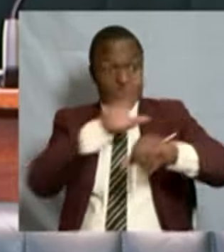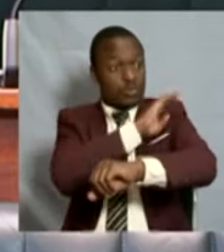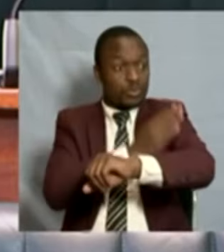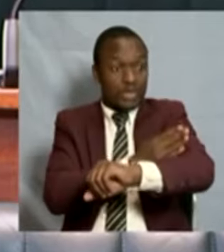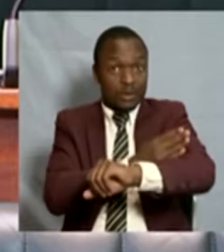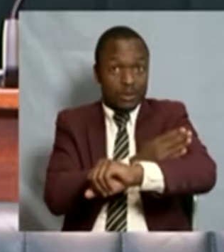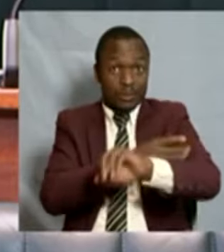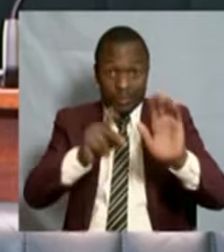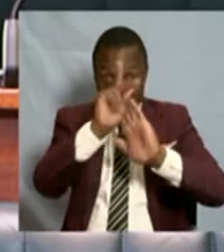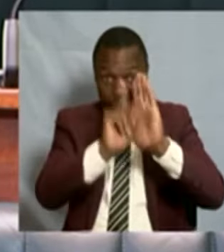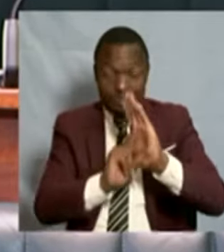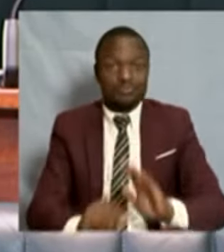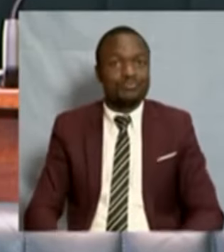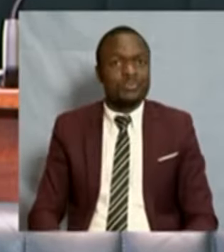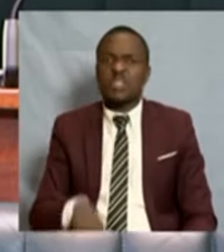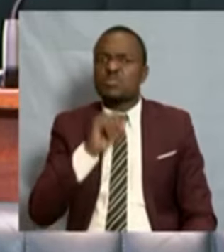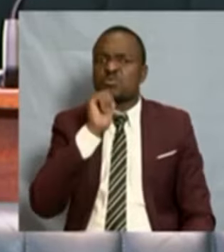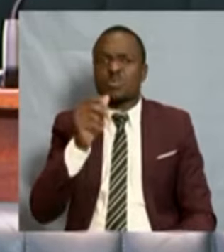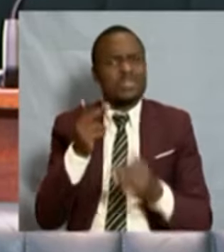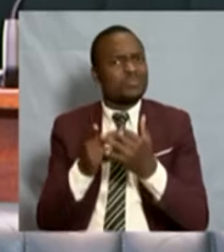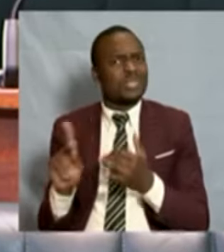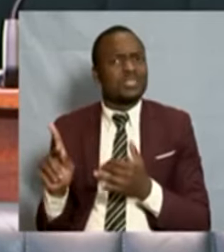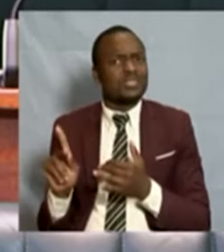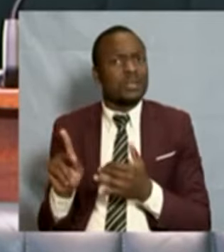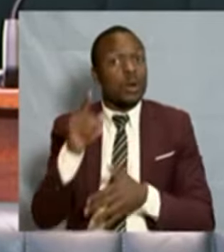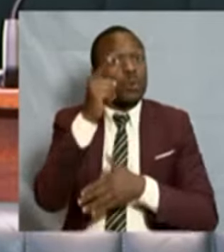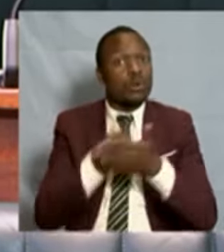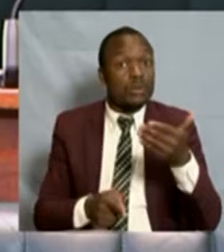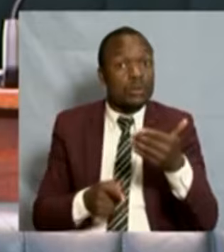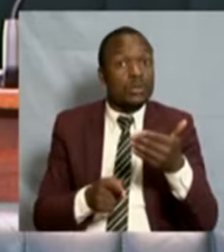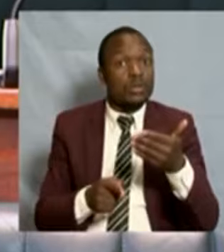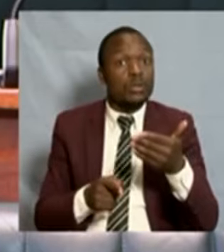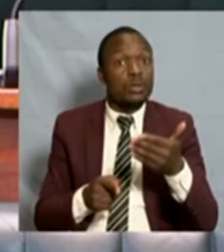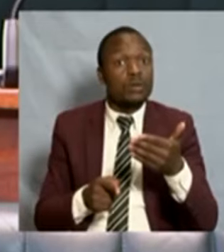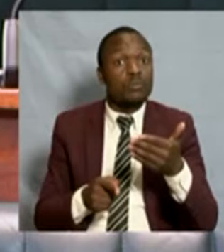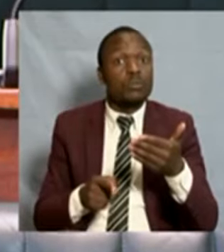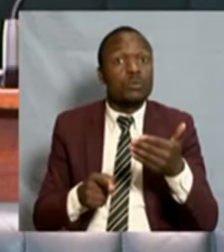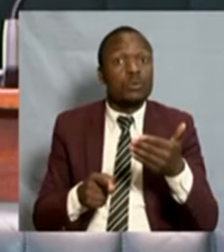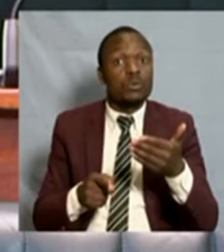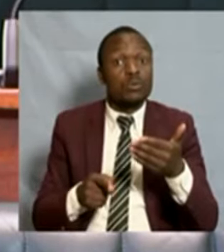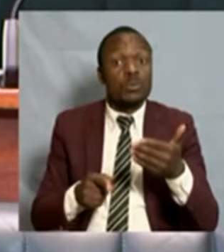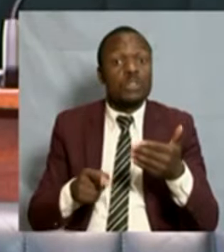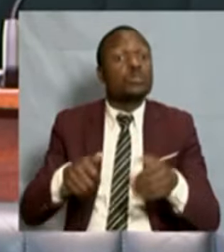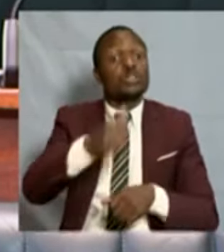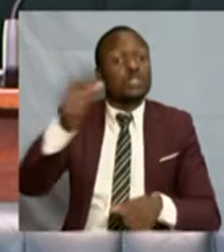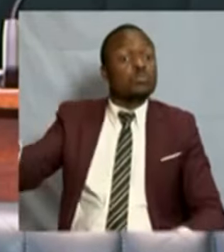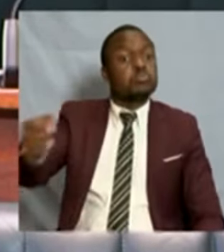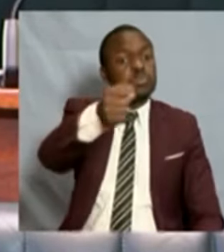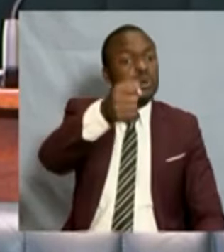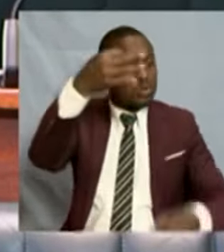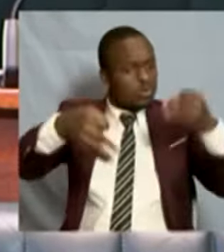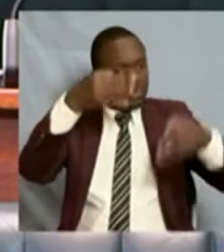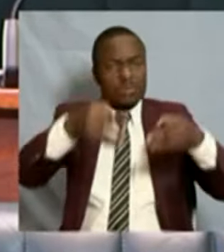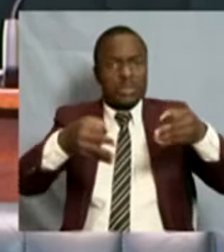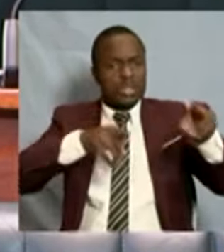principle. We are not part of what, when you take yourselves to court and a ruling